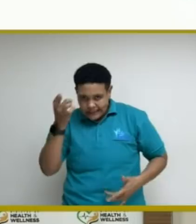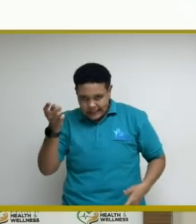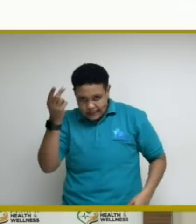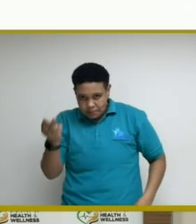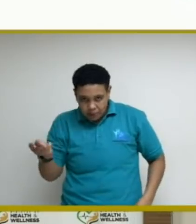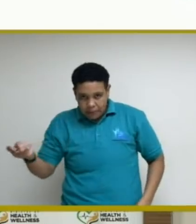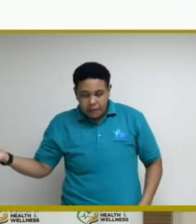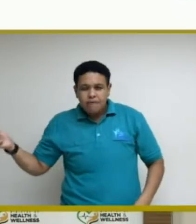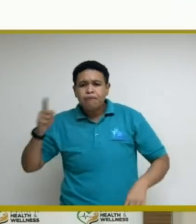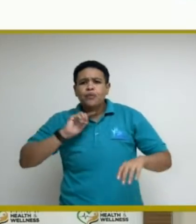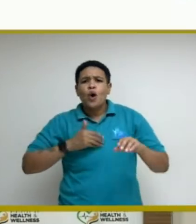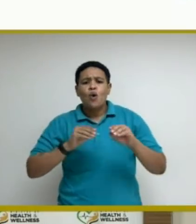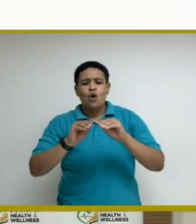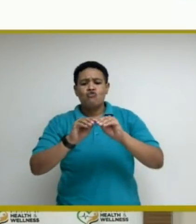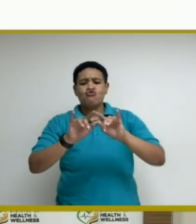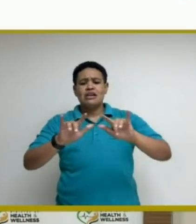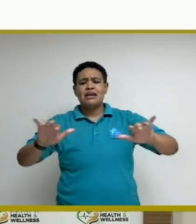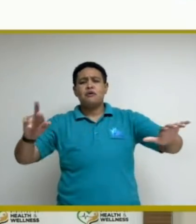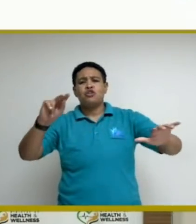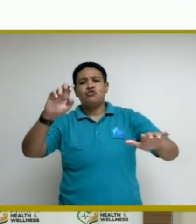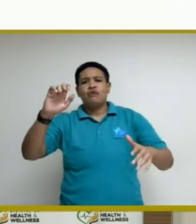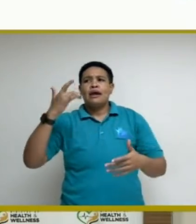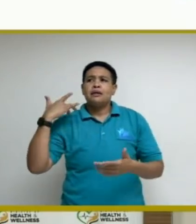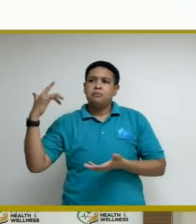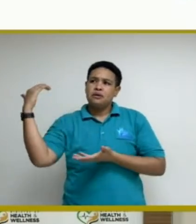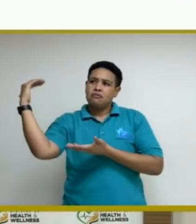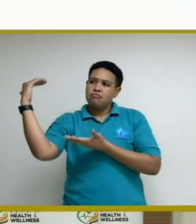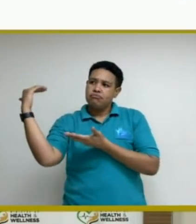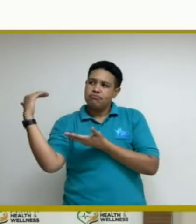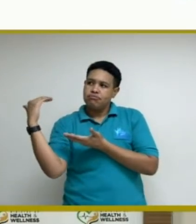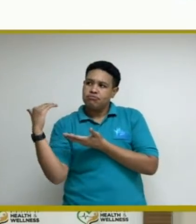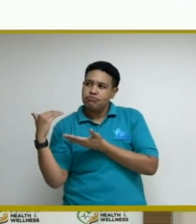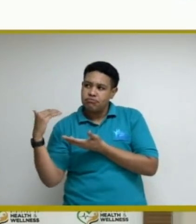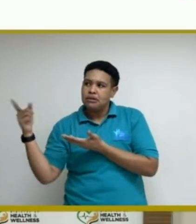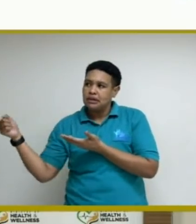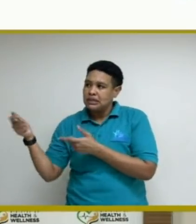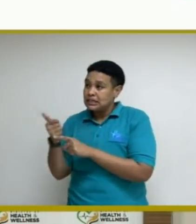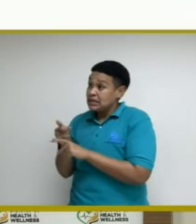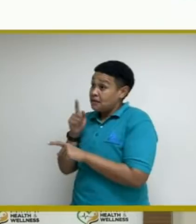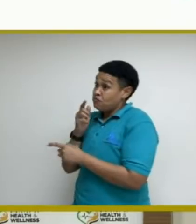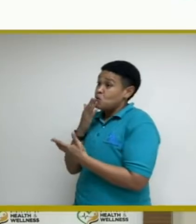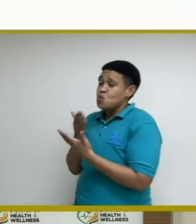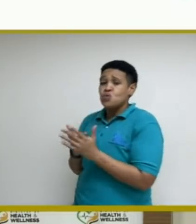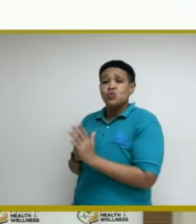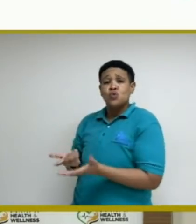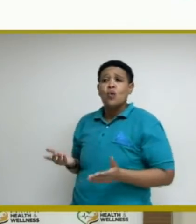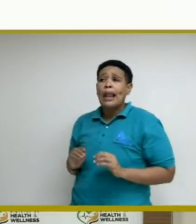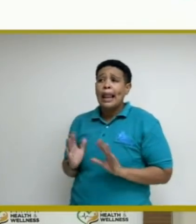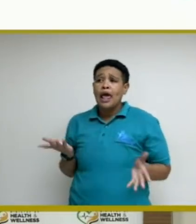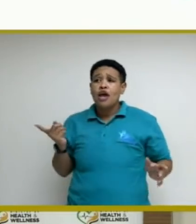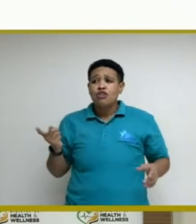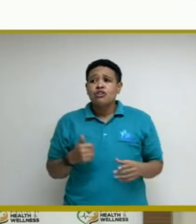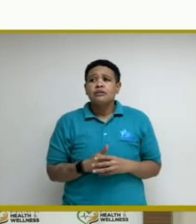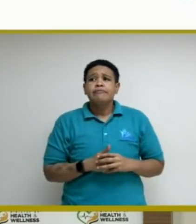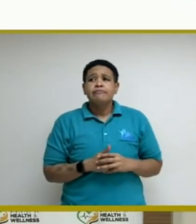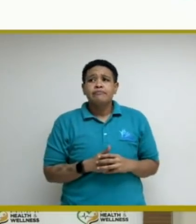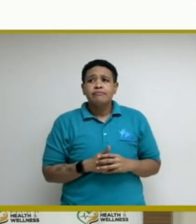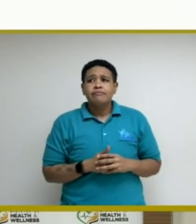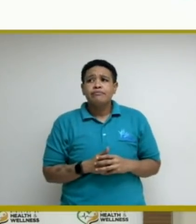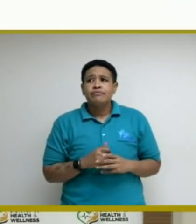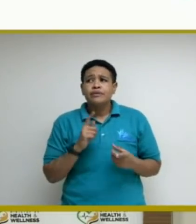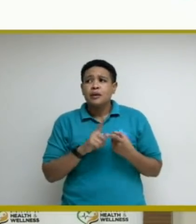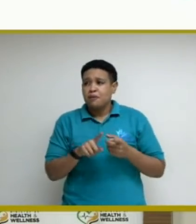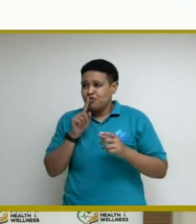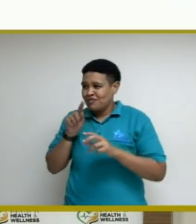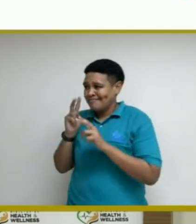Our reproductive rate is trending down, and this also is a very good sign, and of course is reflected